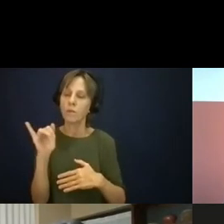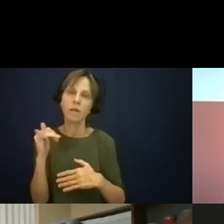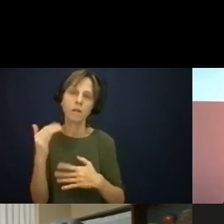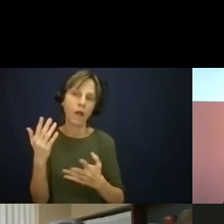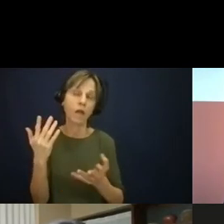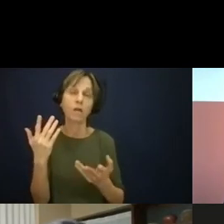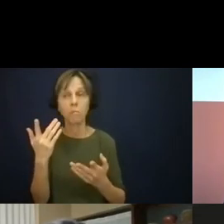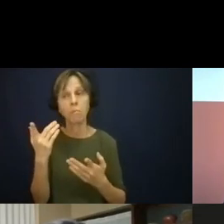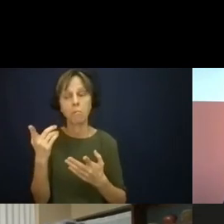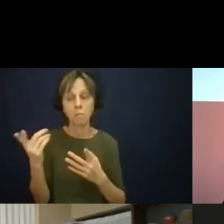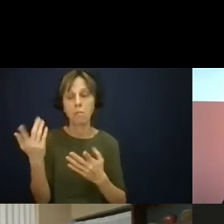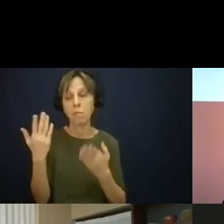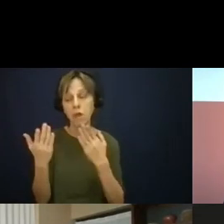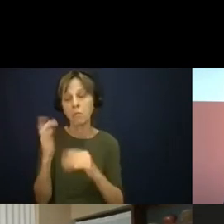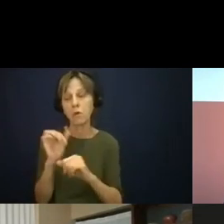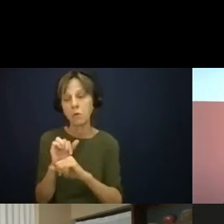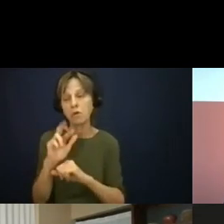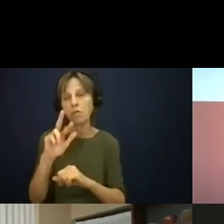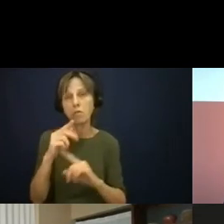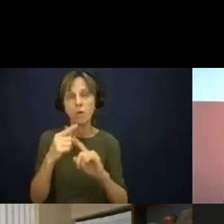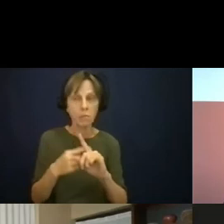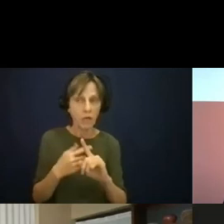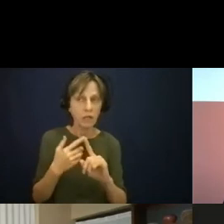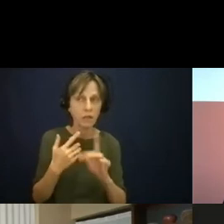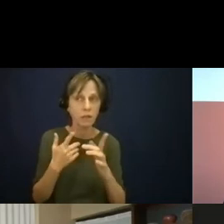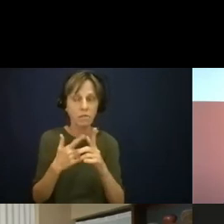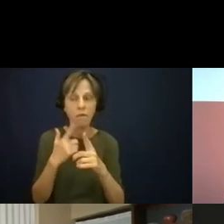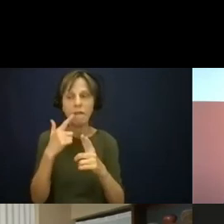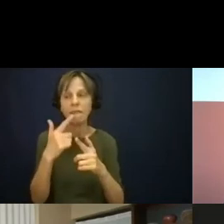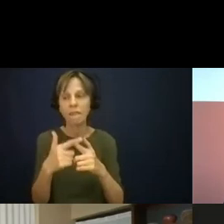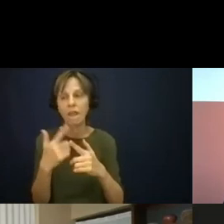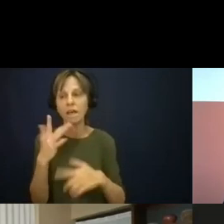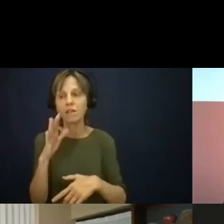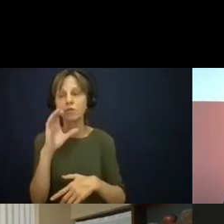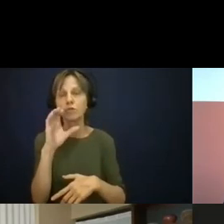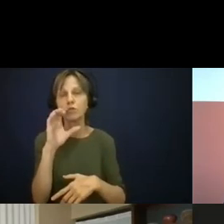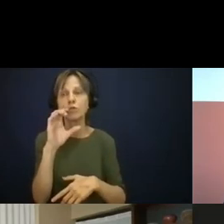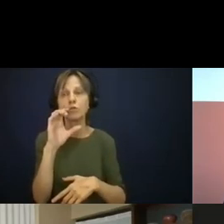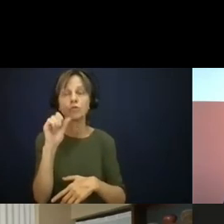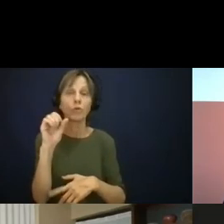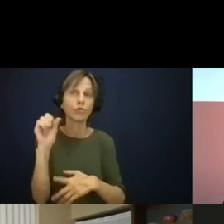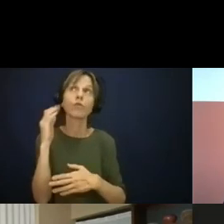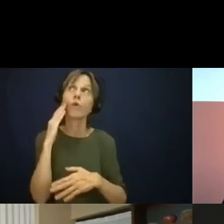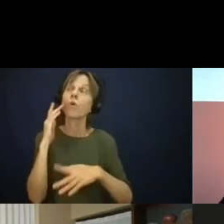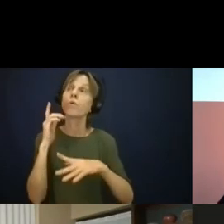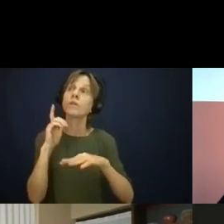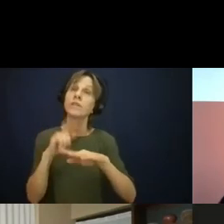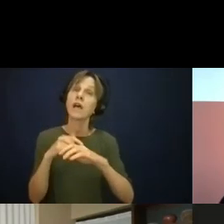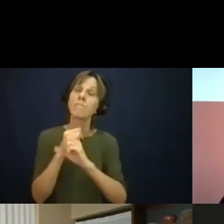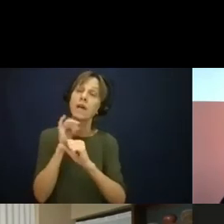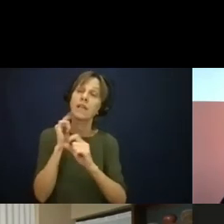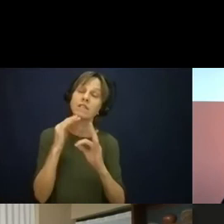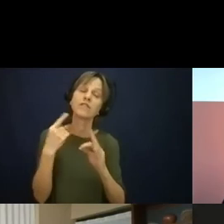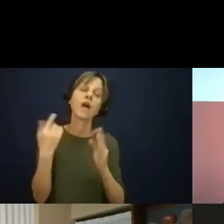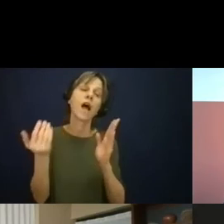might work 3 months. But then when Social Security, when it comes time to make that decision, we sit down and talk